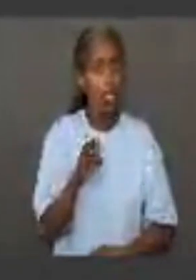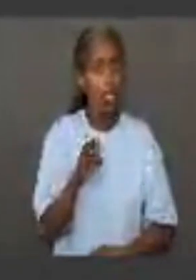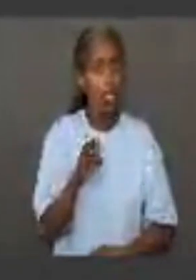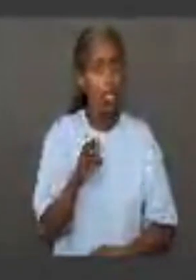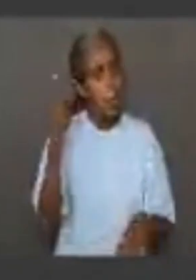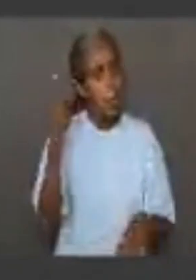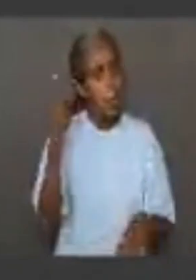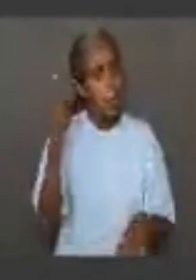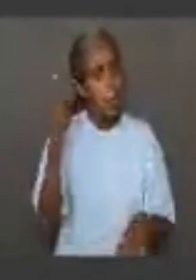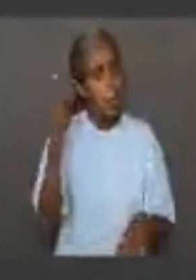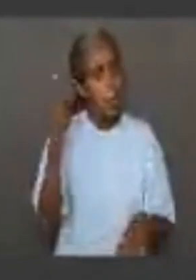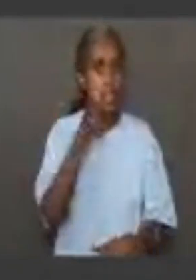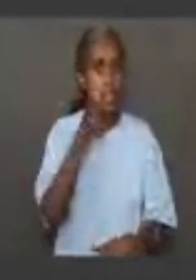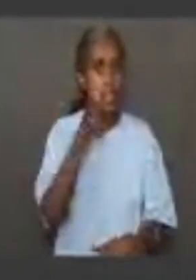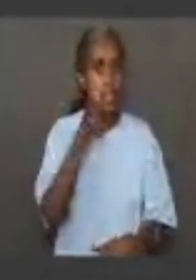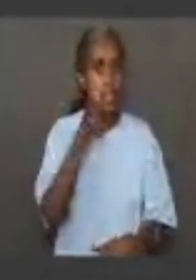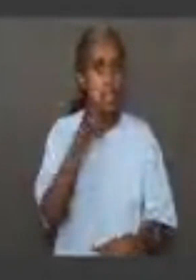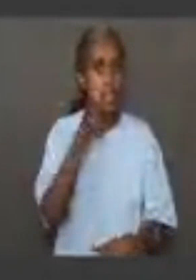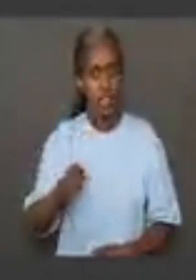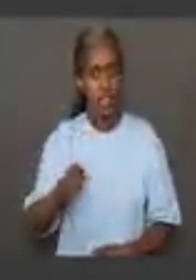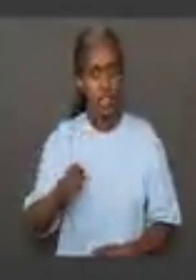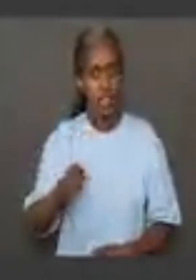A less B.